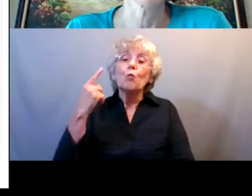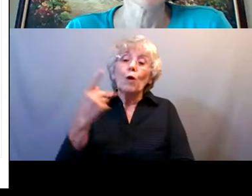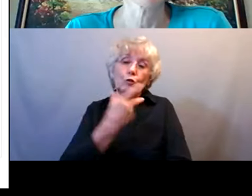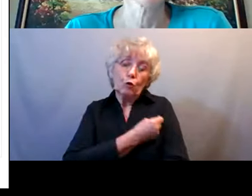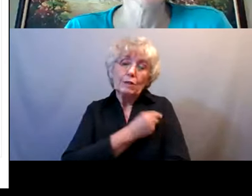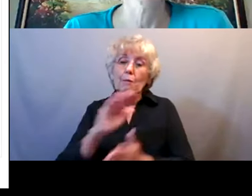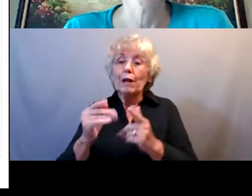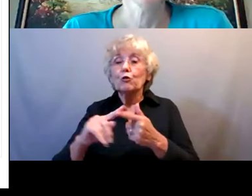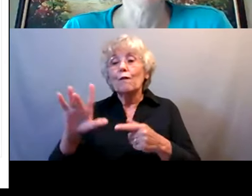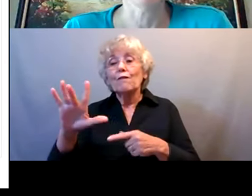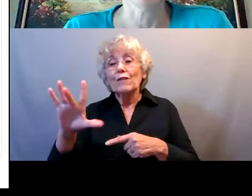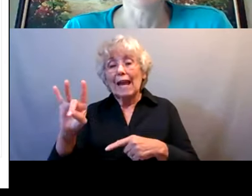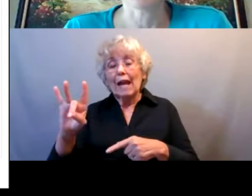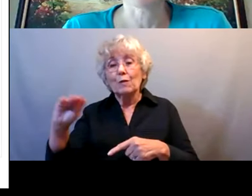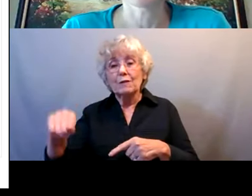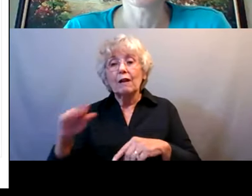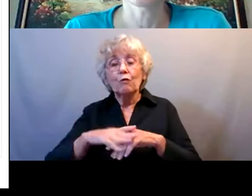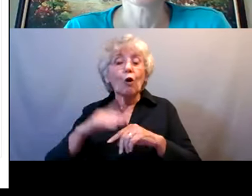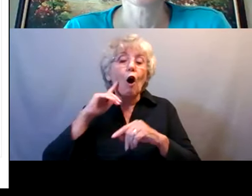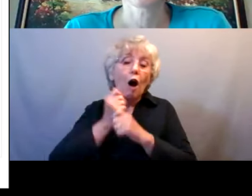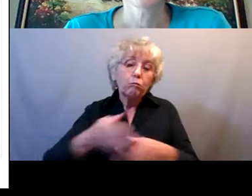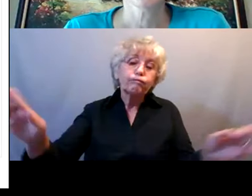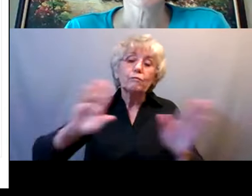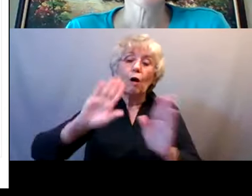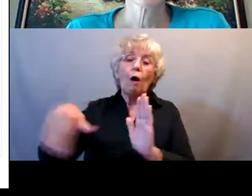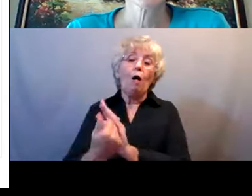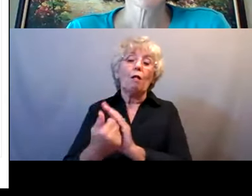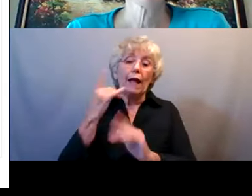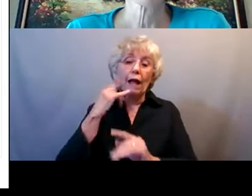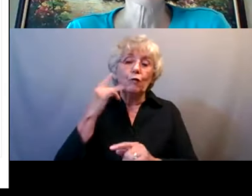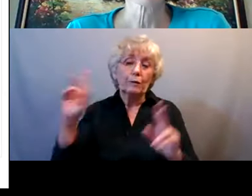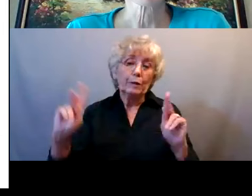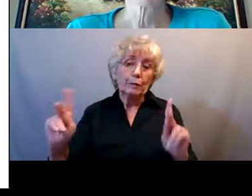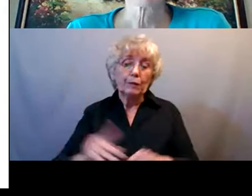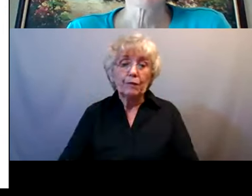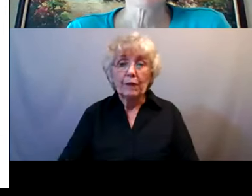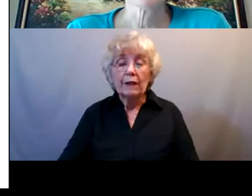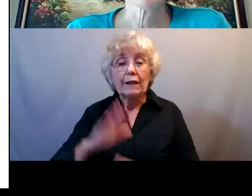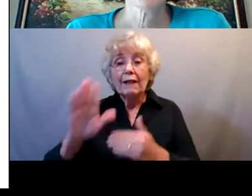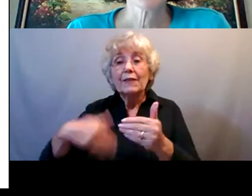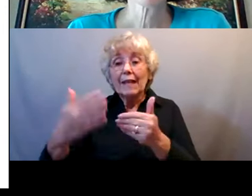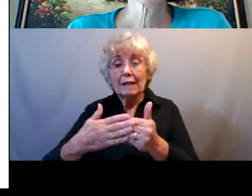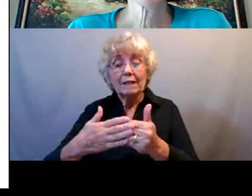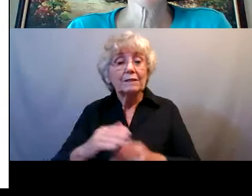with 58% among all Californians. Next slide.